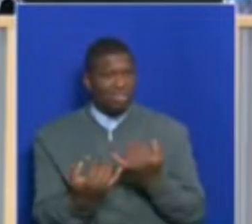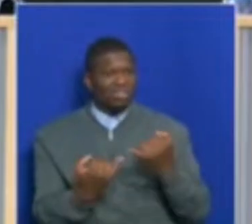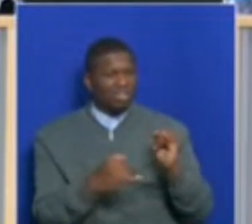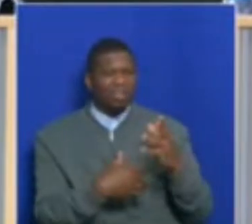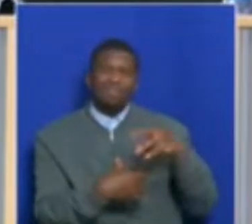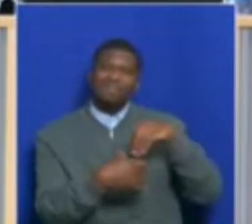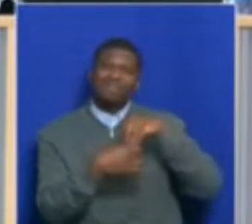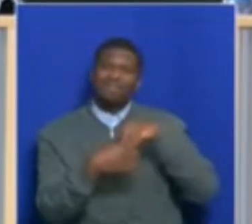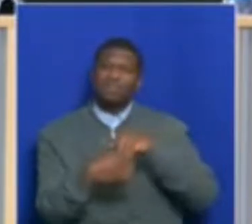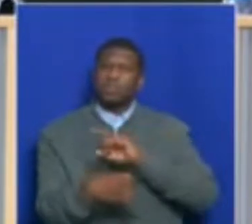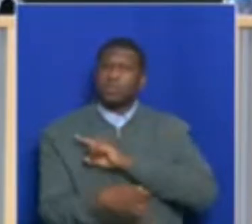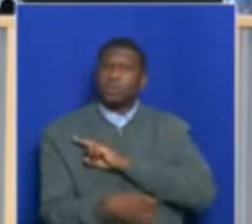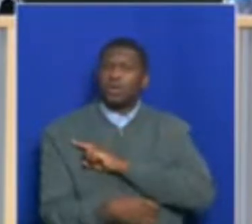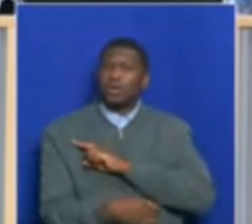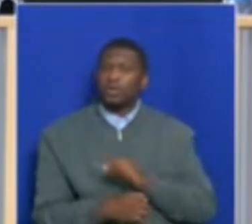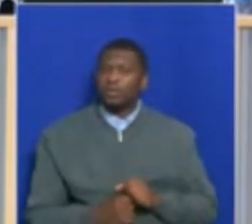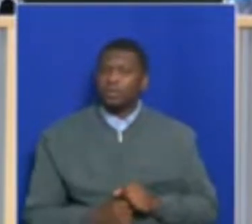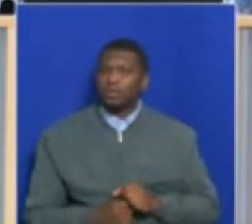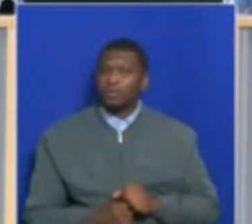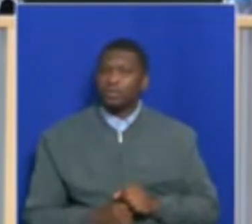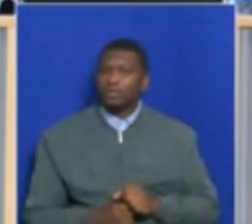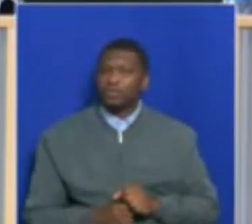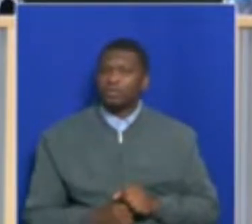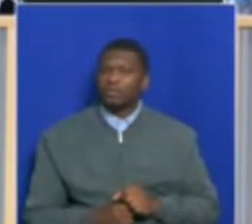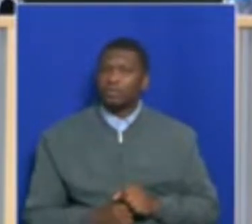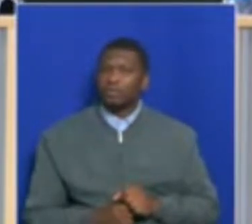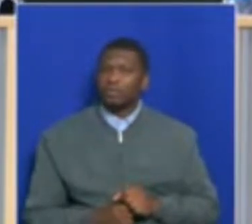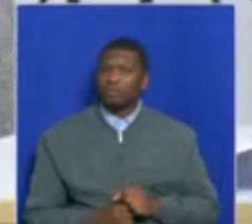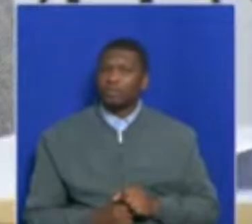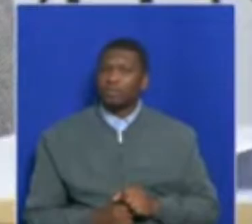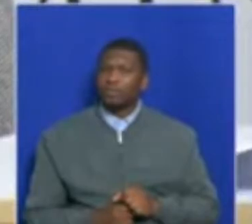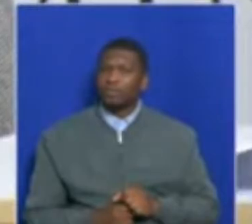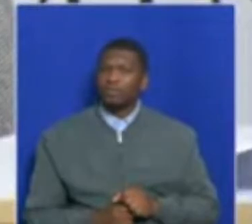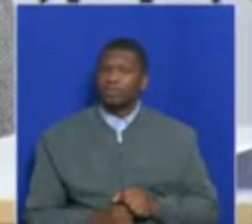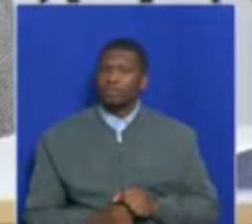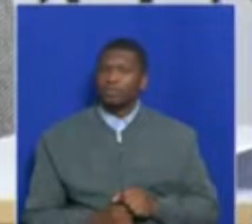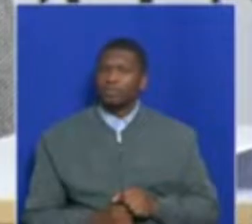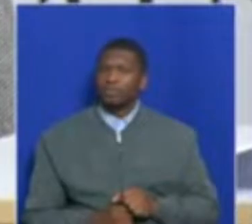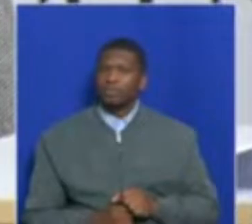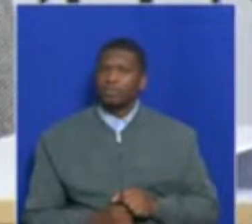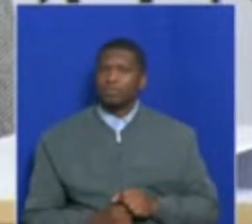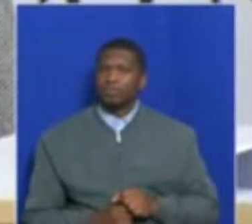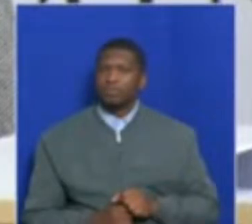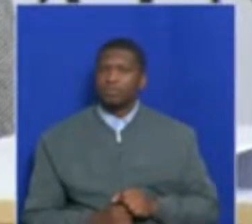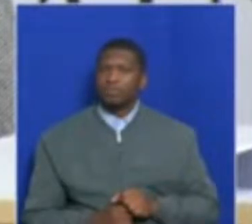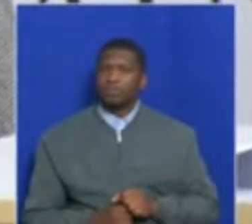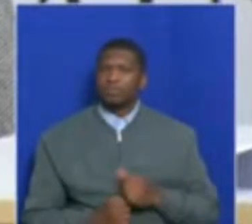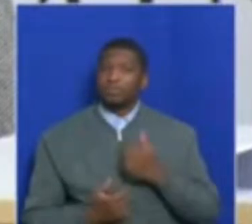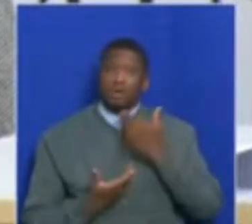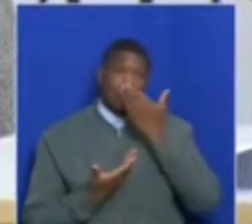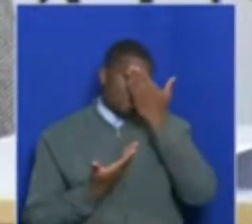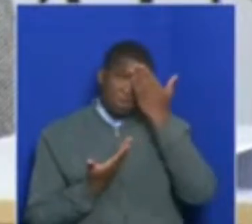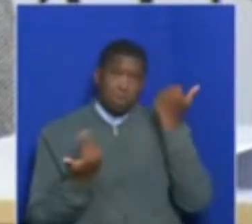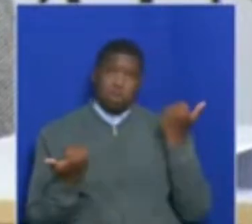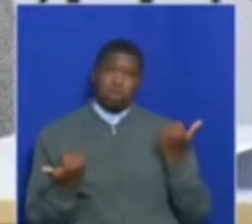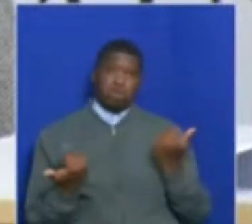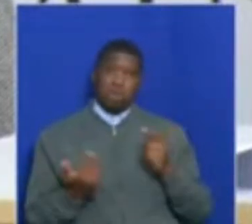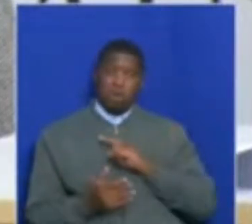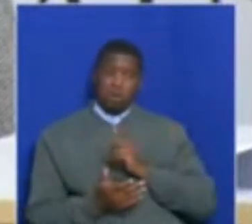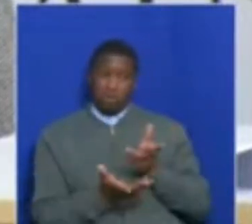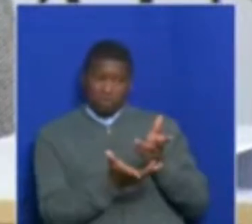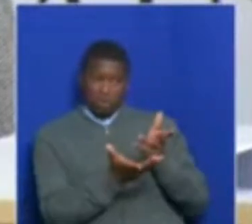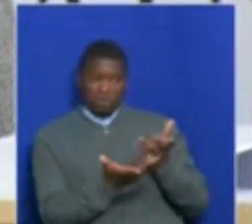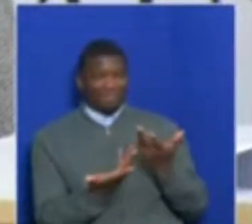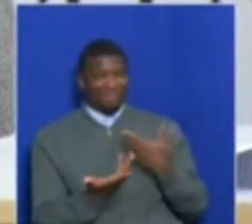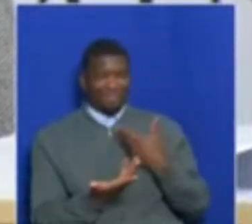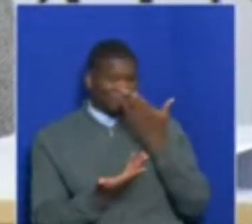themselves in those dockets and those cases? I got no idea, Commissioner, why. But